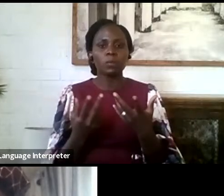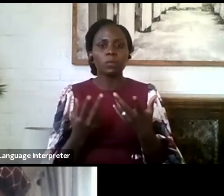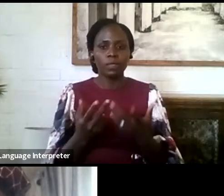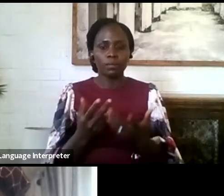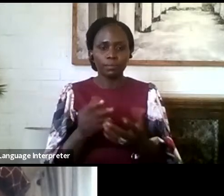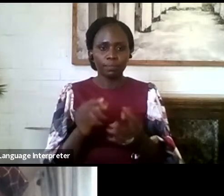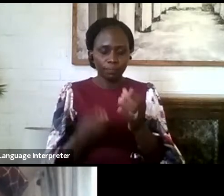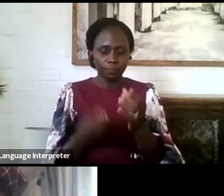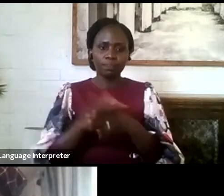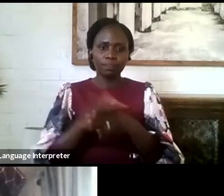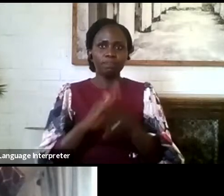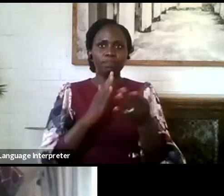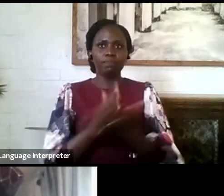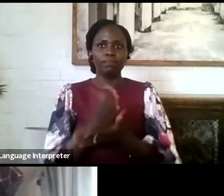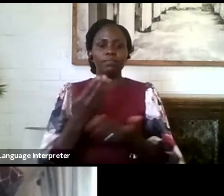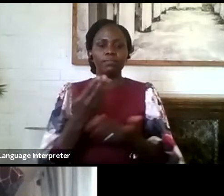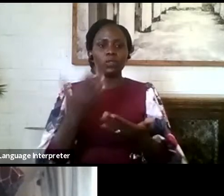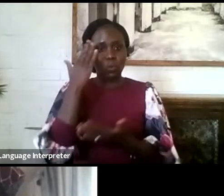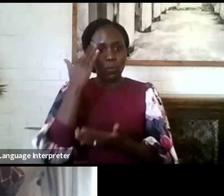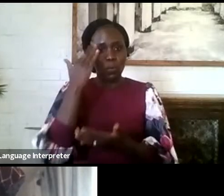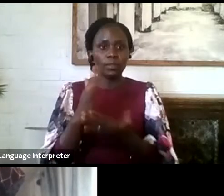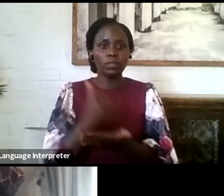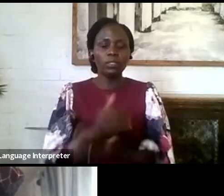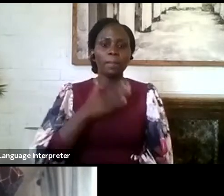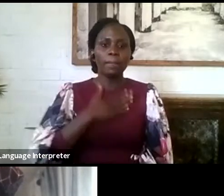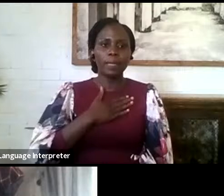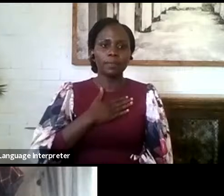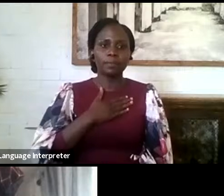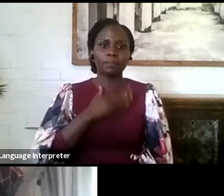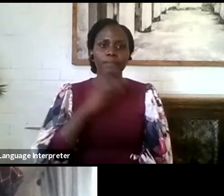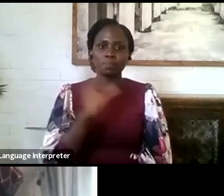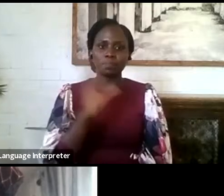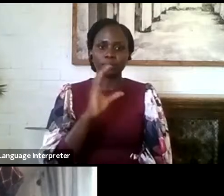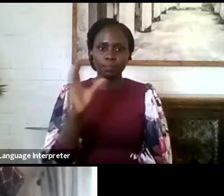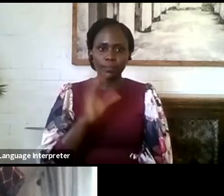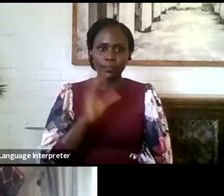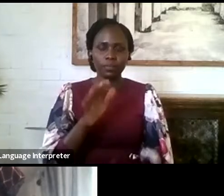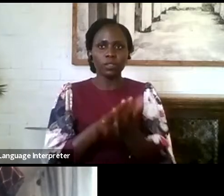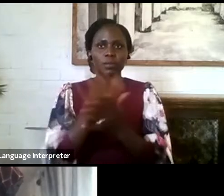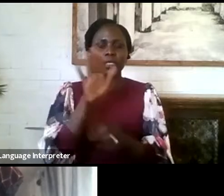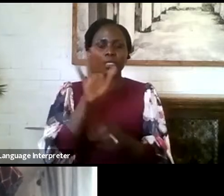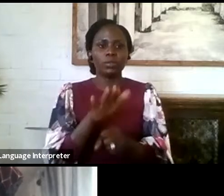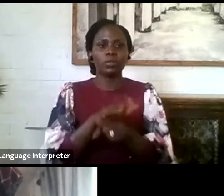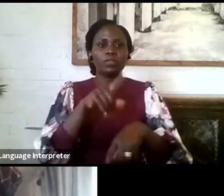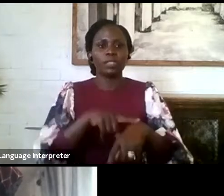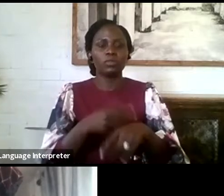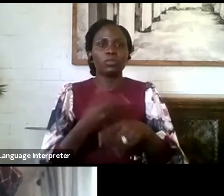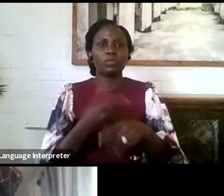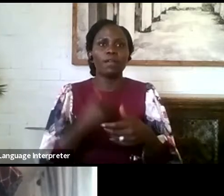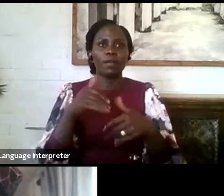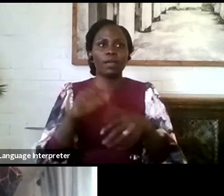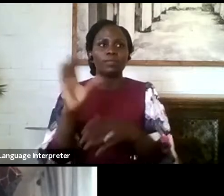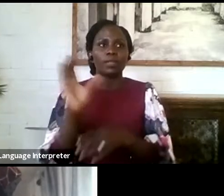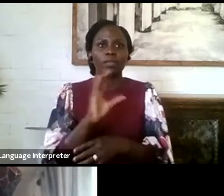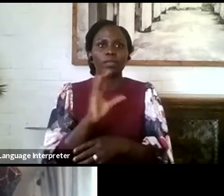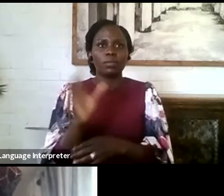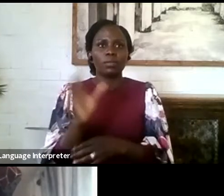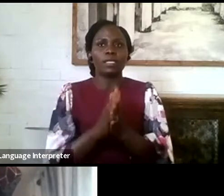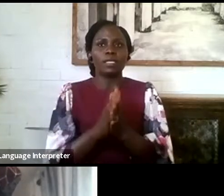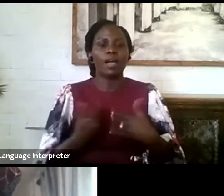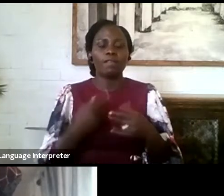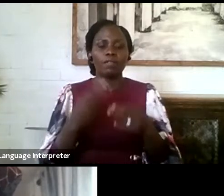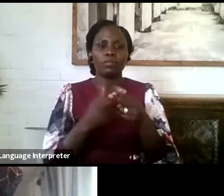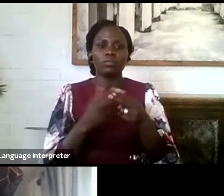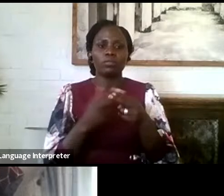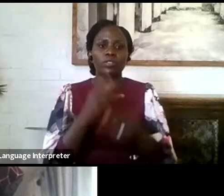had to spend a lot of time verifying identities of our customers, and this could take close to a week through back and forth emails